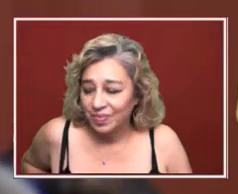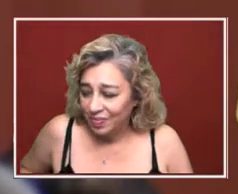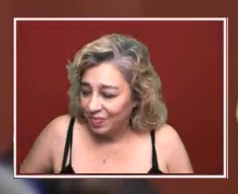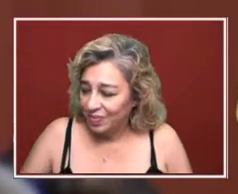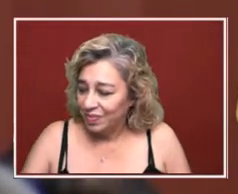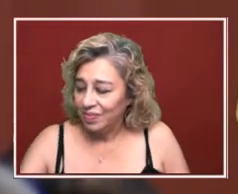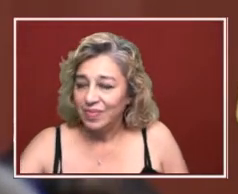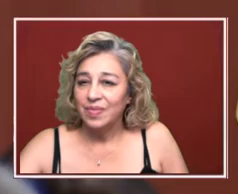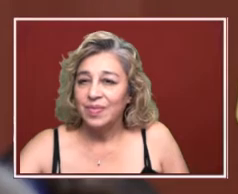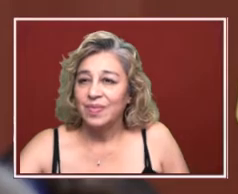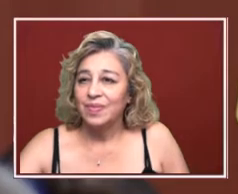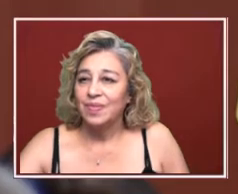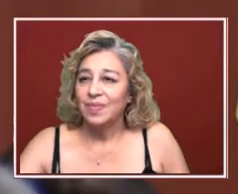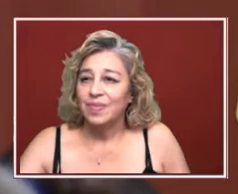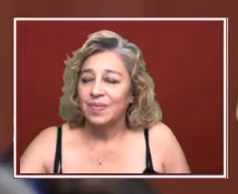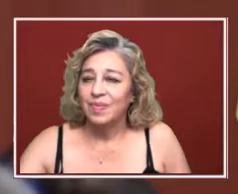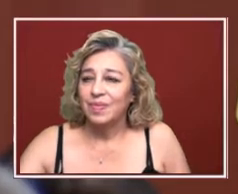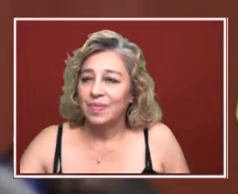Y así,